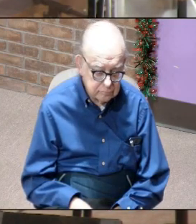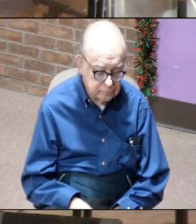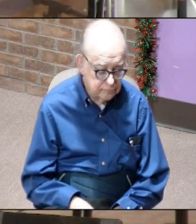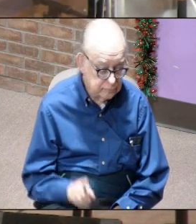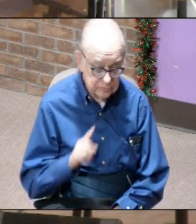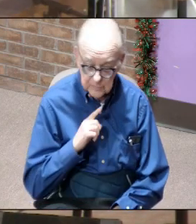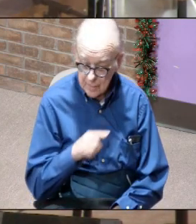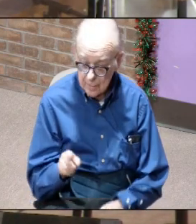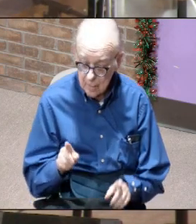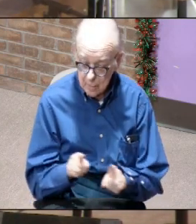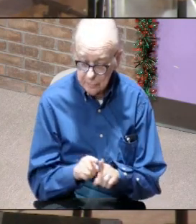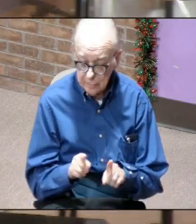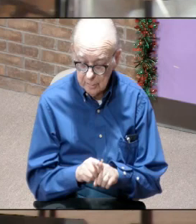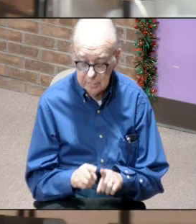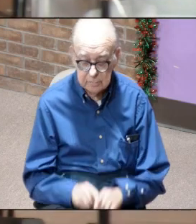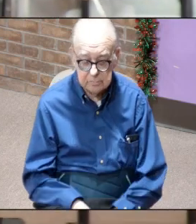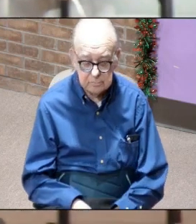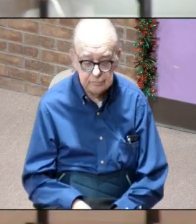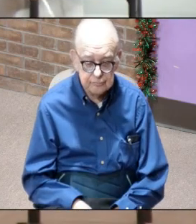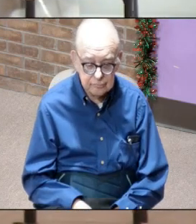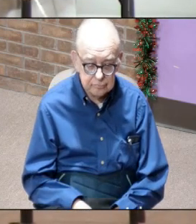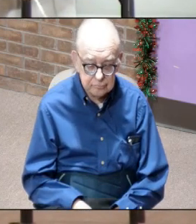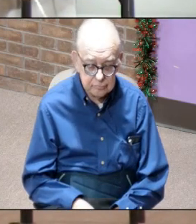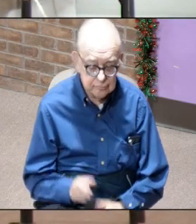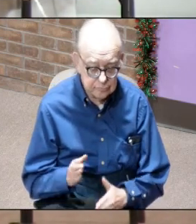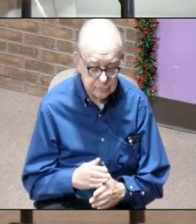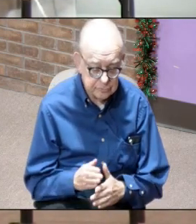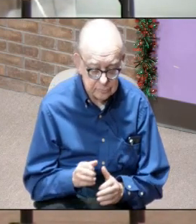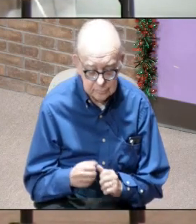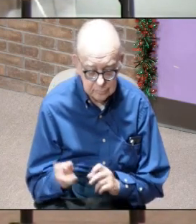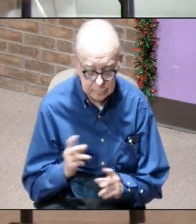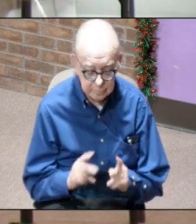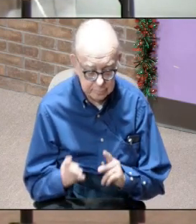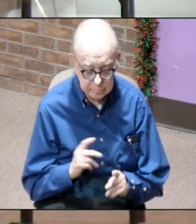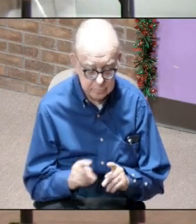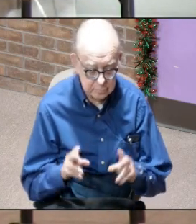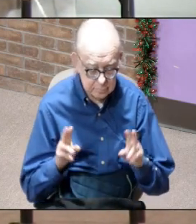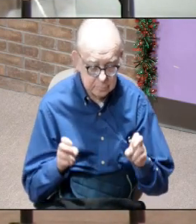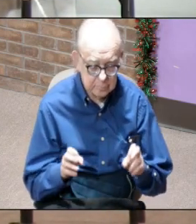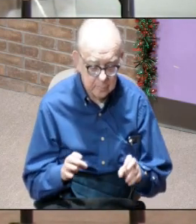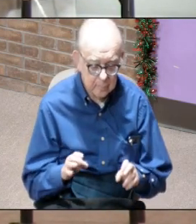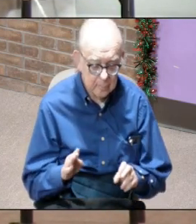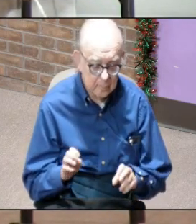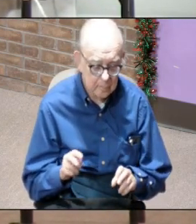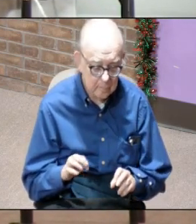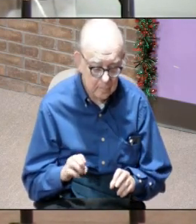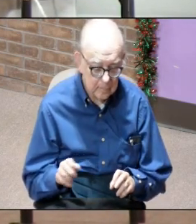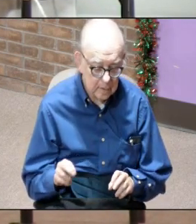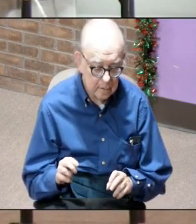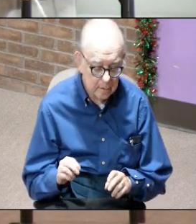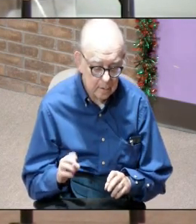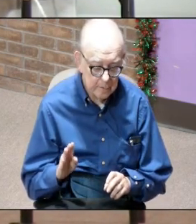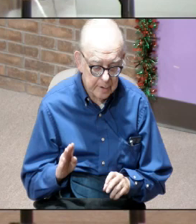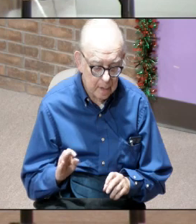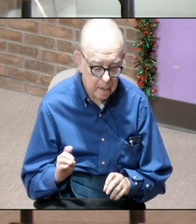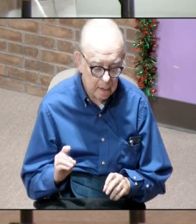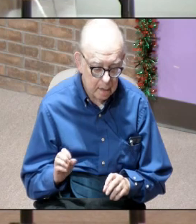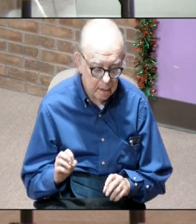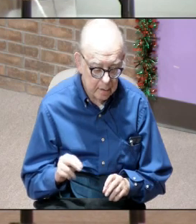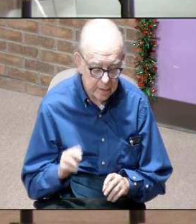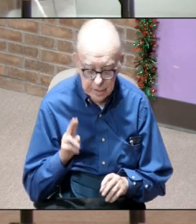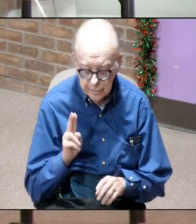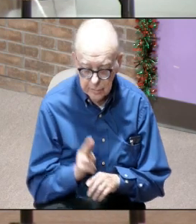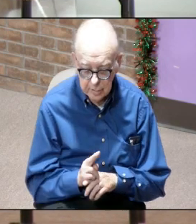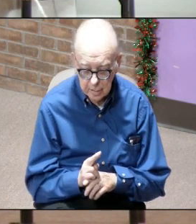There also, as I was sharing with others, is a phrase that Joe Biden is using that you need to go back and